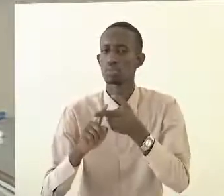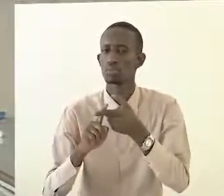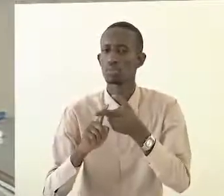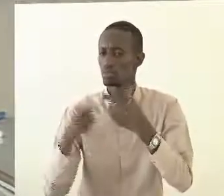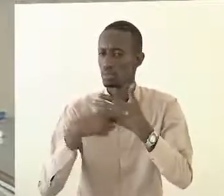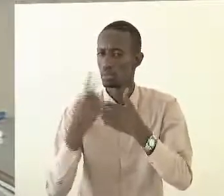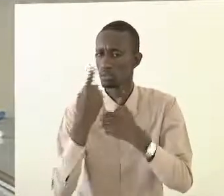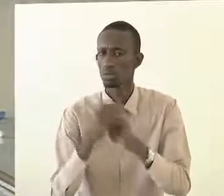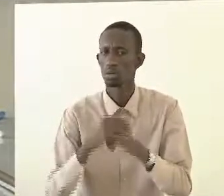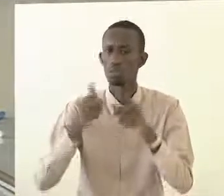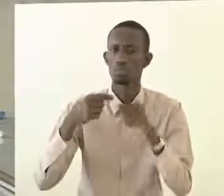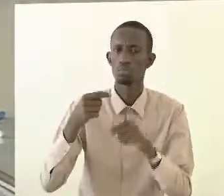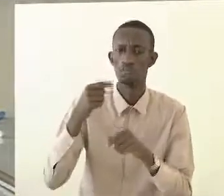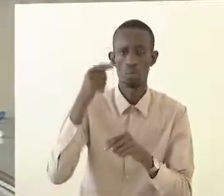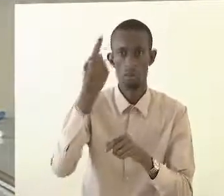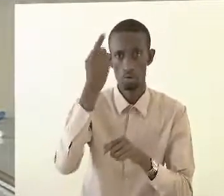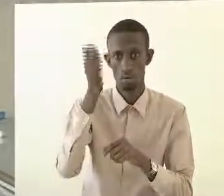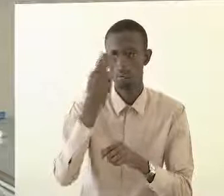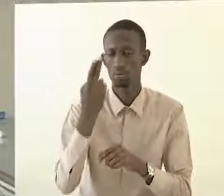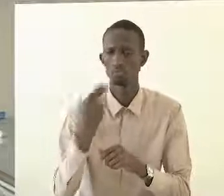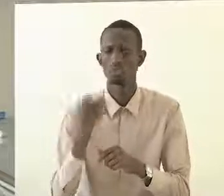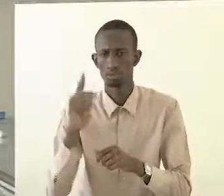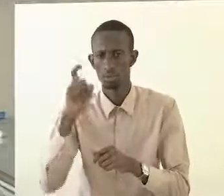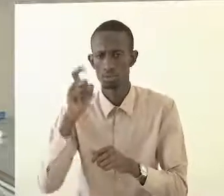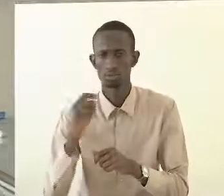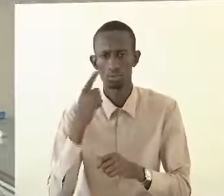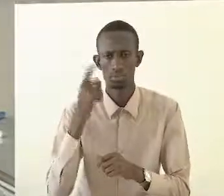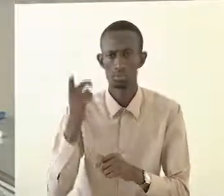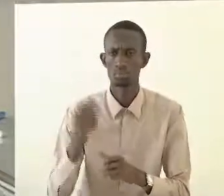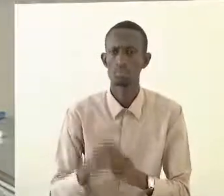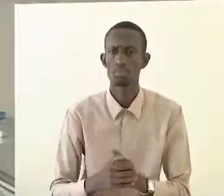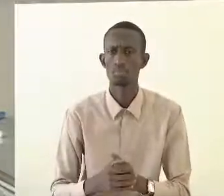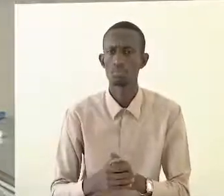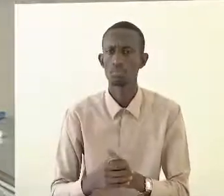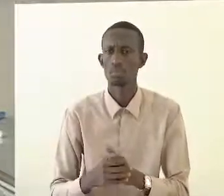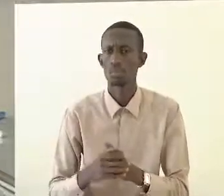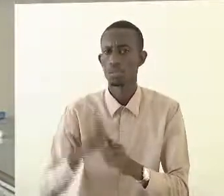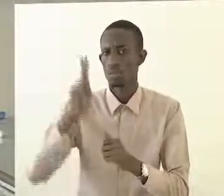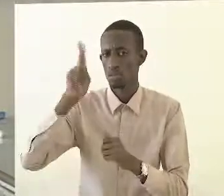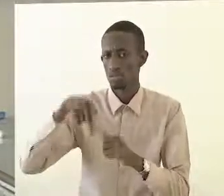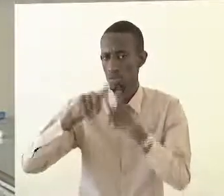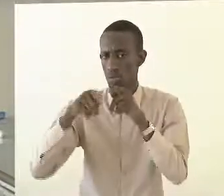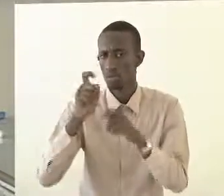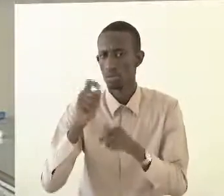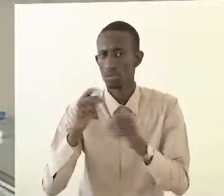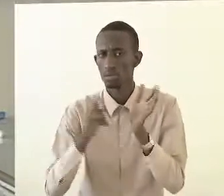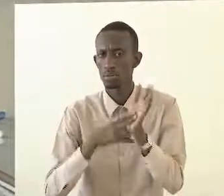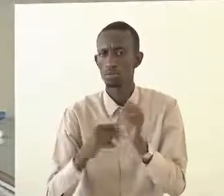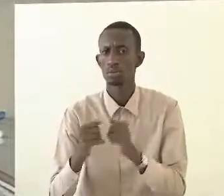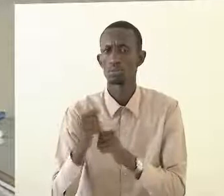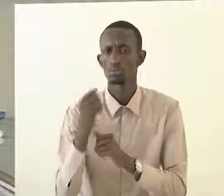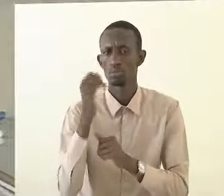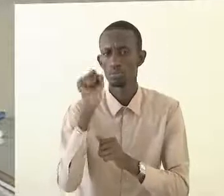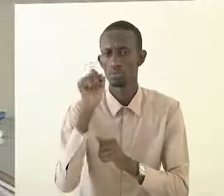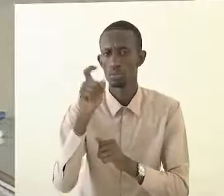half dx. You see that? P of x is equal to 5x plus